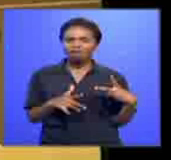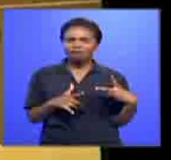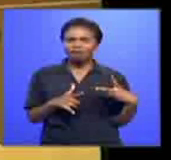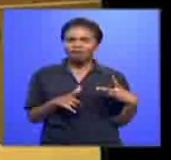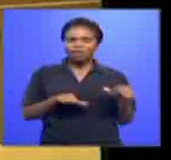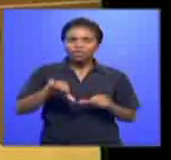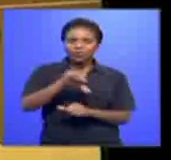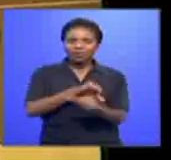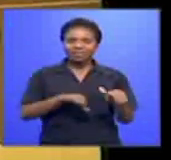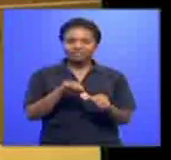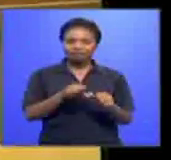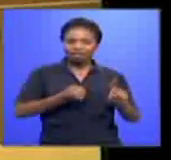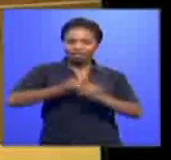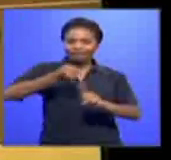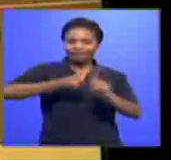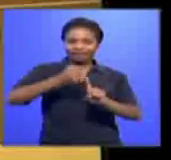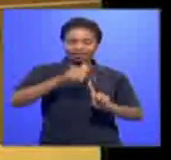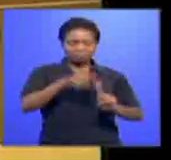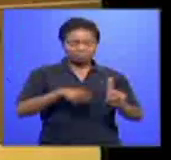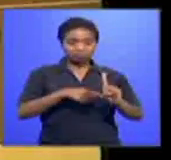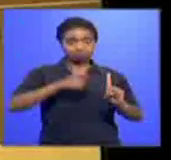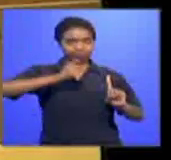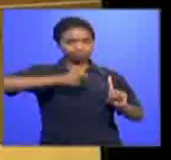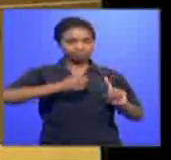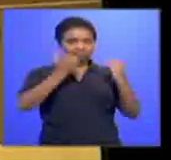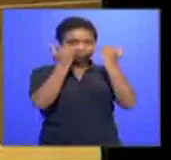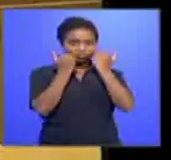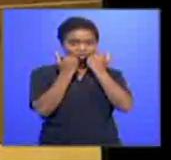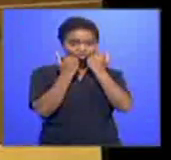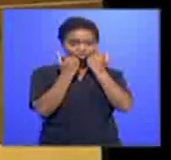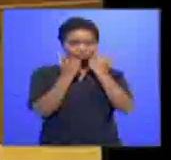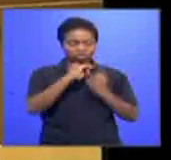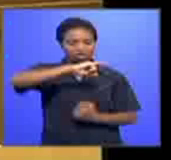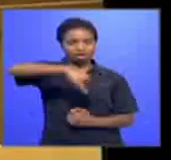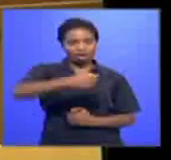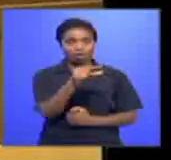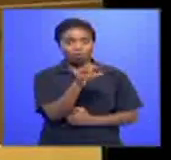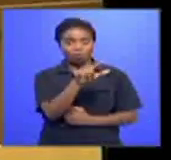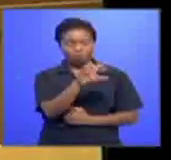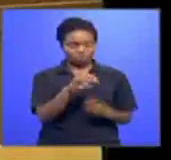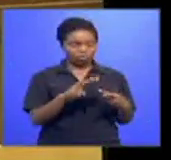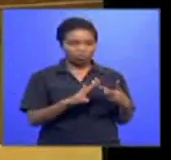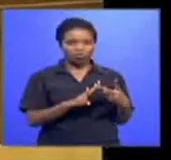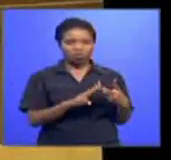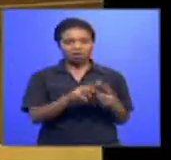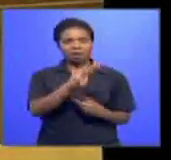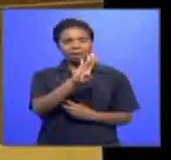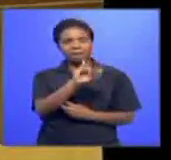social cohesion advocates, Judge Yvonne Mkhoro and Advocate George